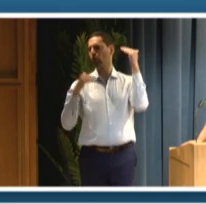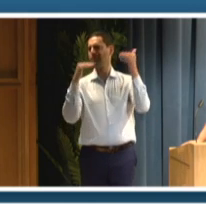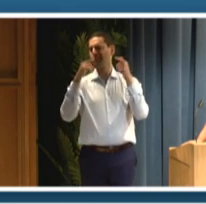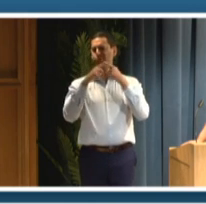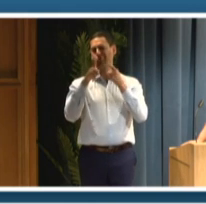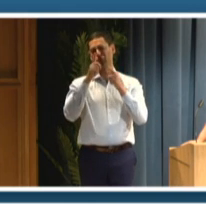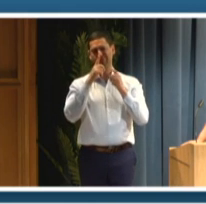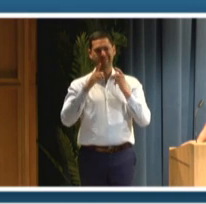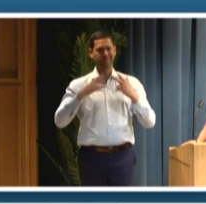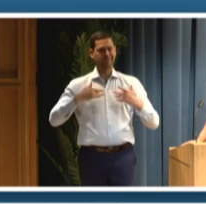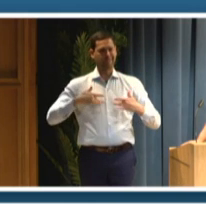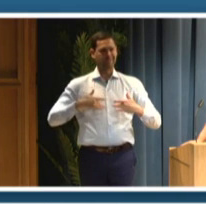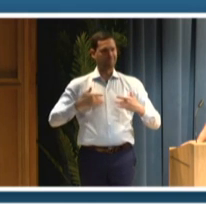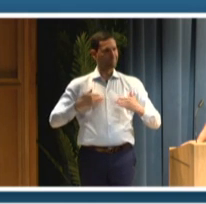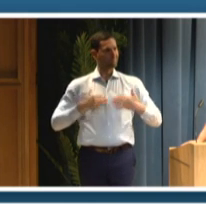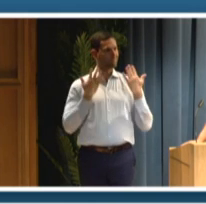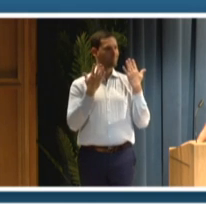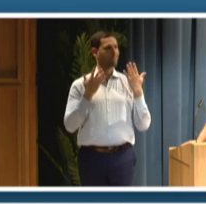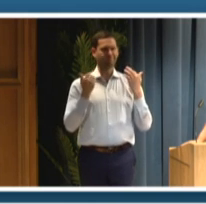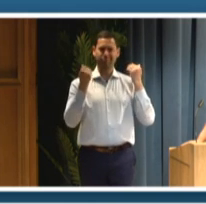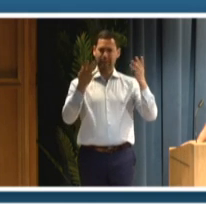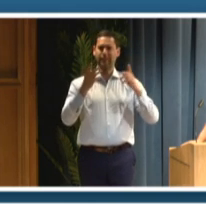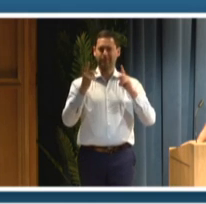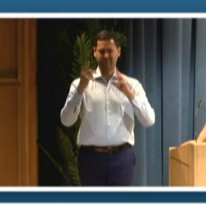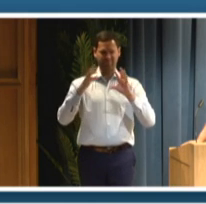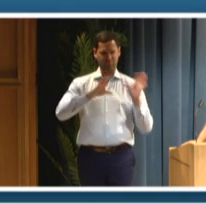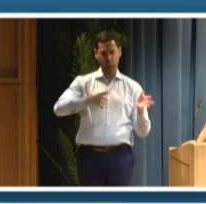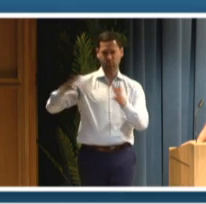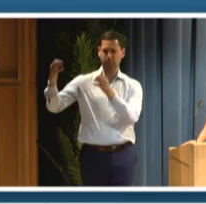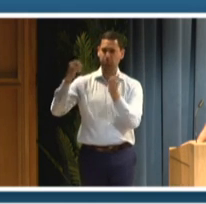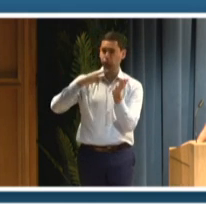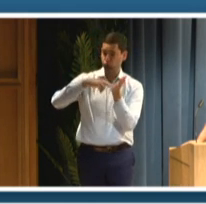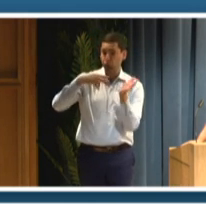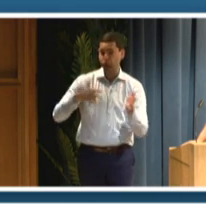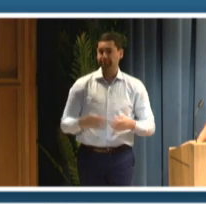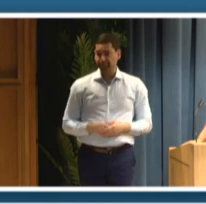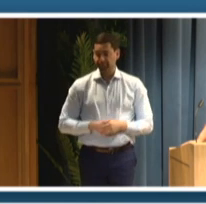with many generations of readers. He has won